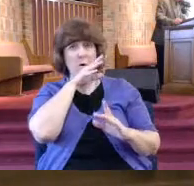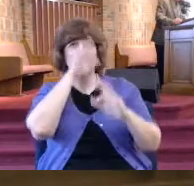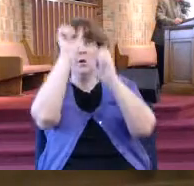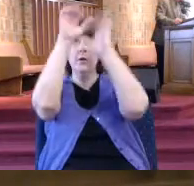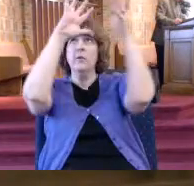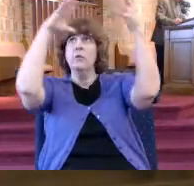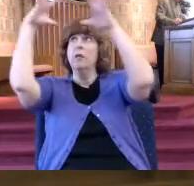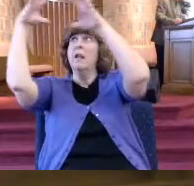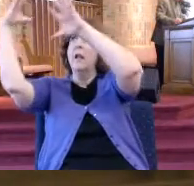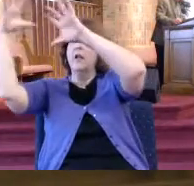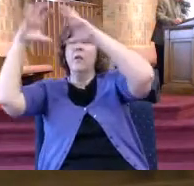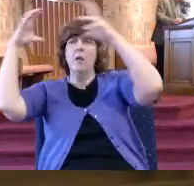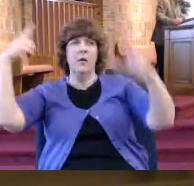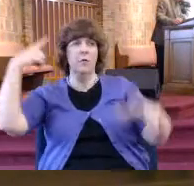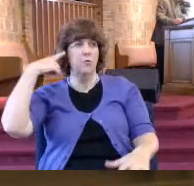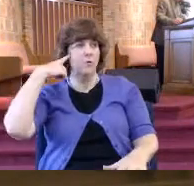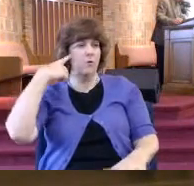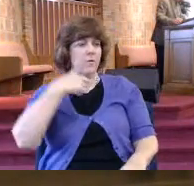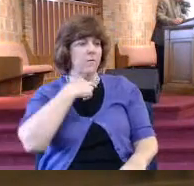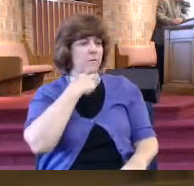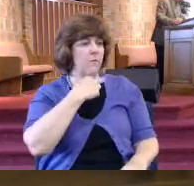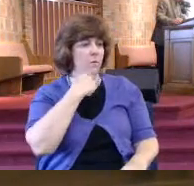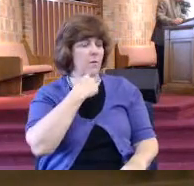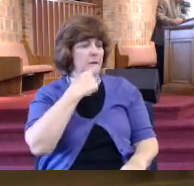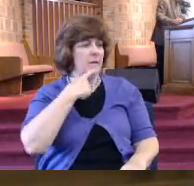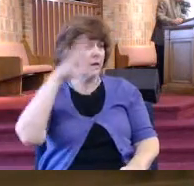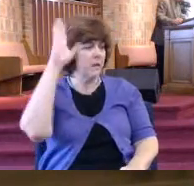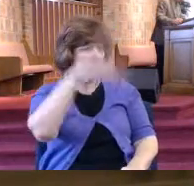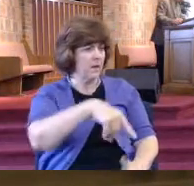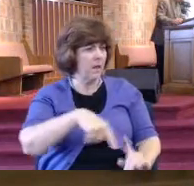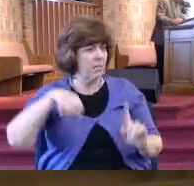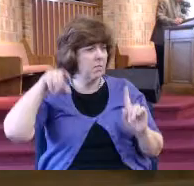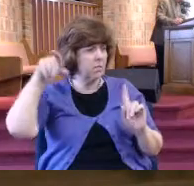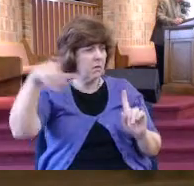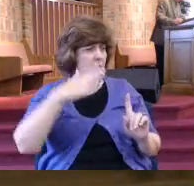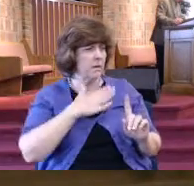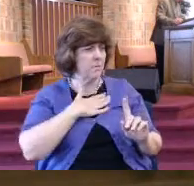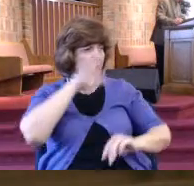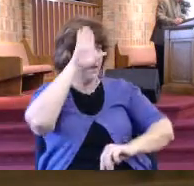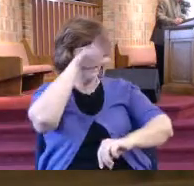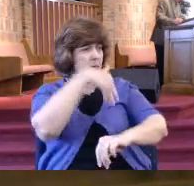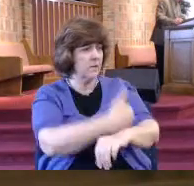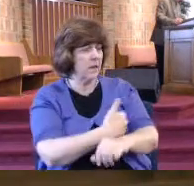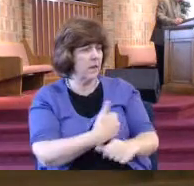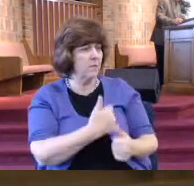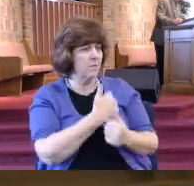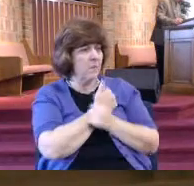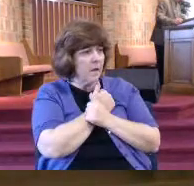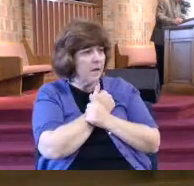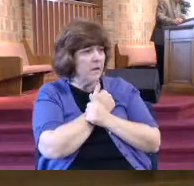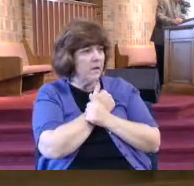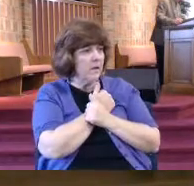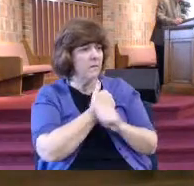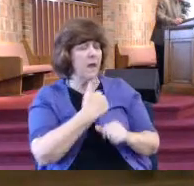of the cloud saying, this is My beloved Son, in whom I am well